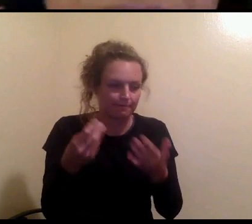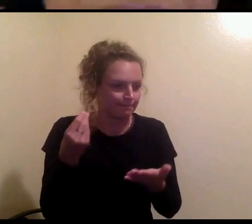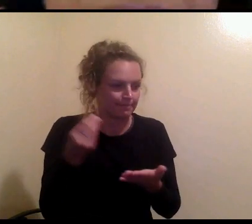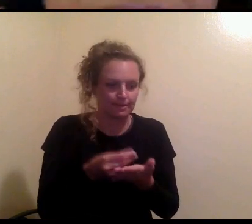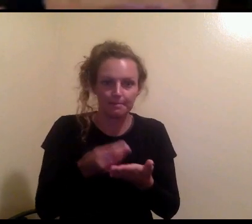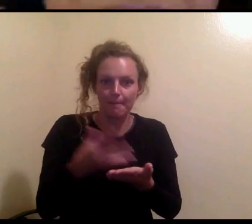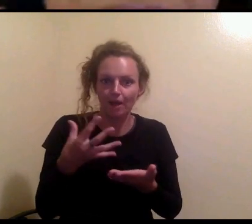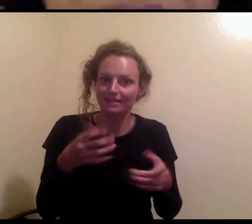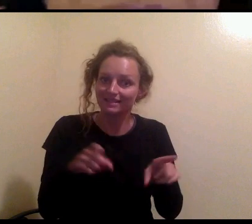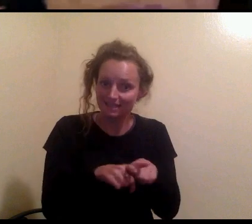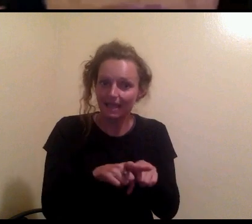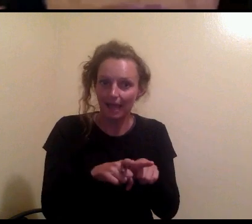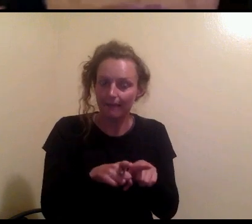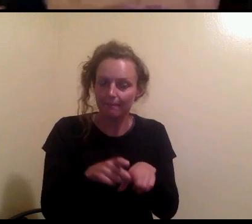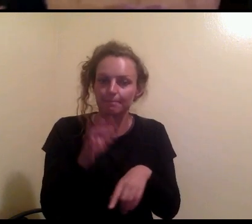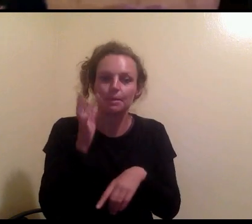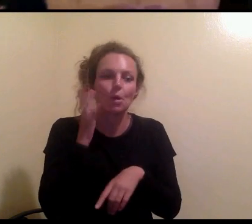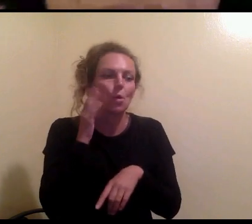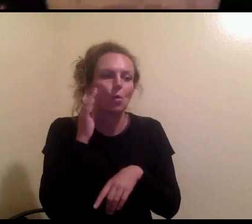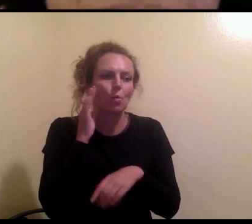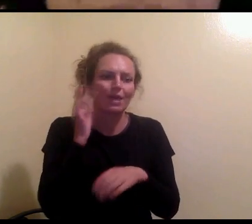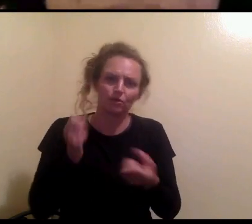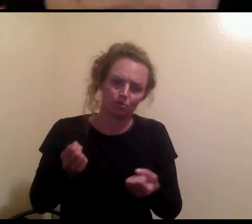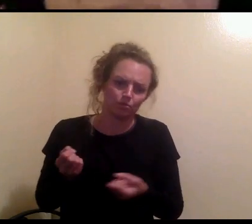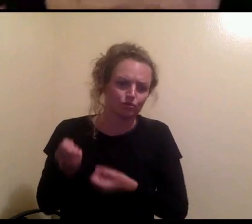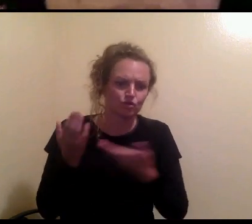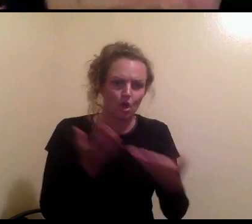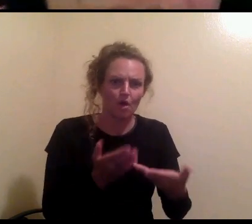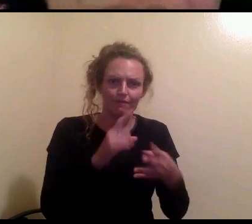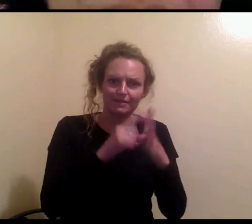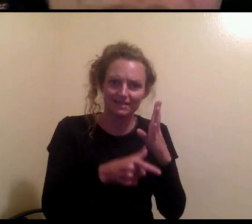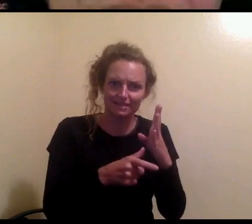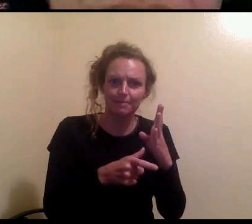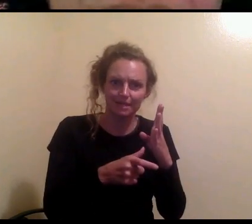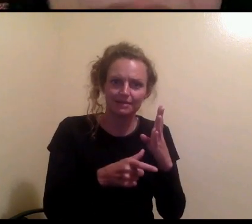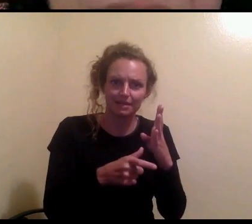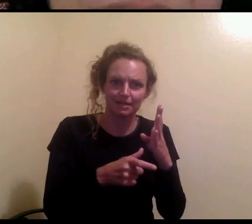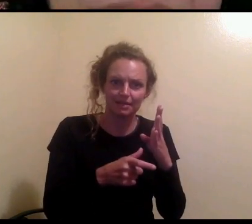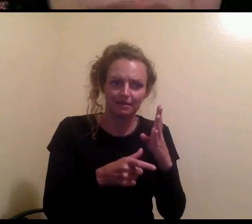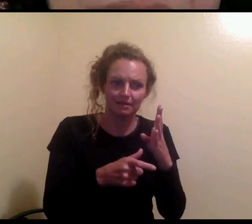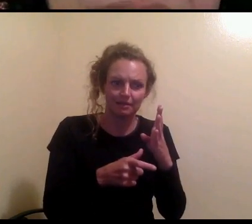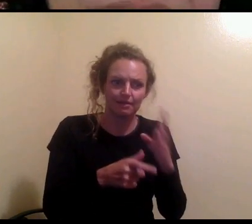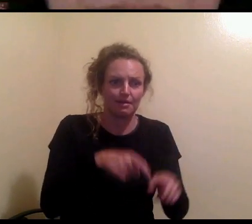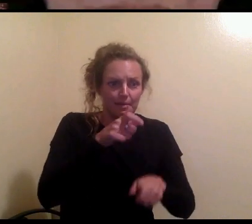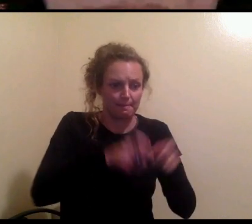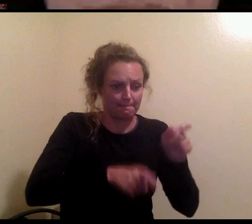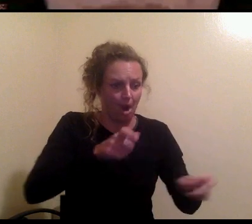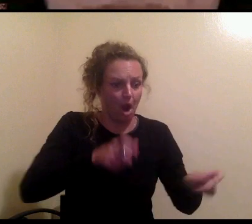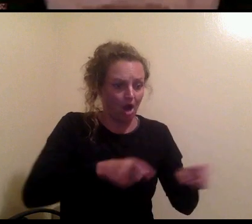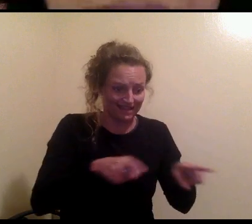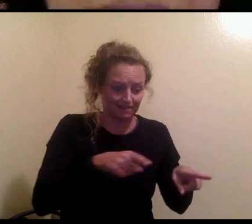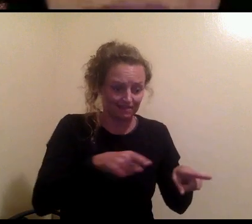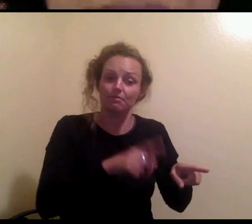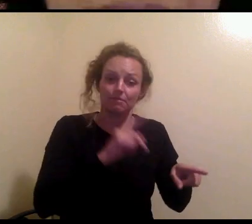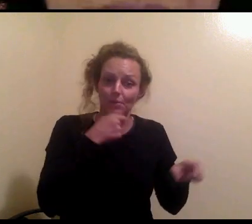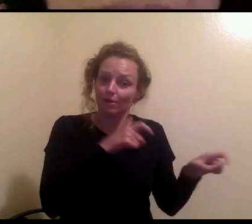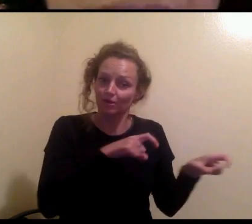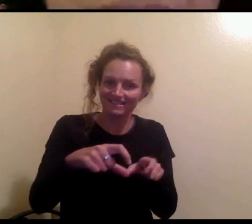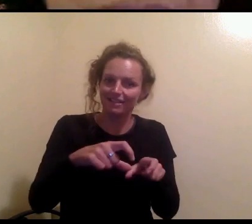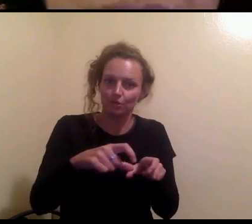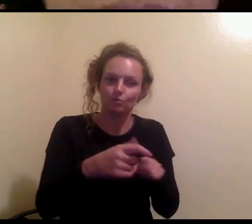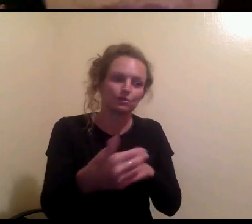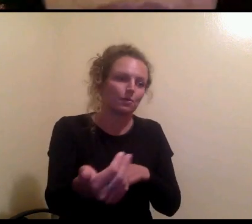and providing, making sure our websites and mobile apps are accessible. And, we all talk about disability